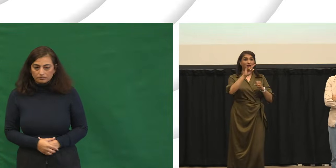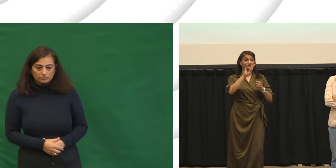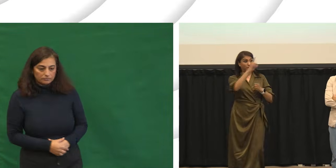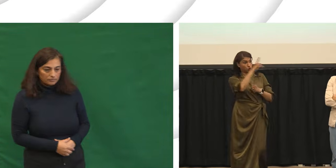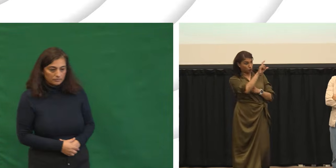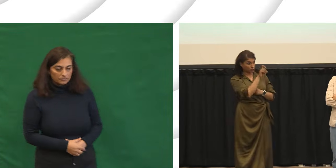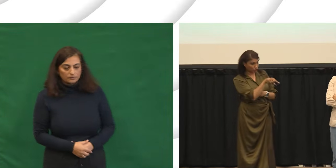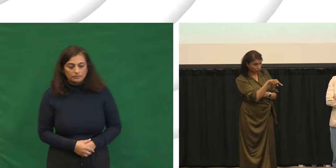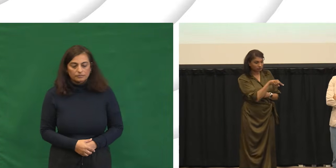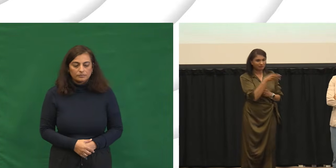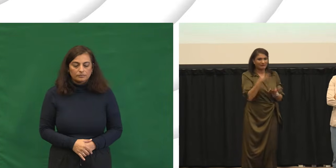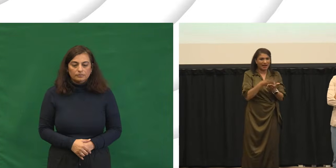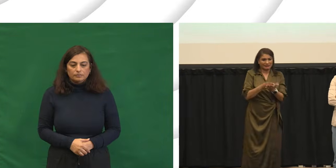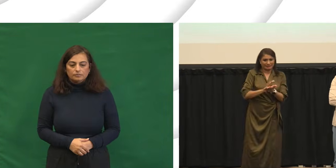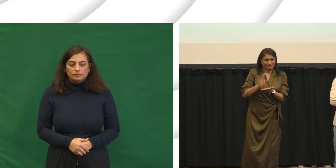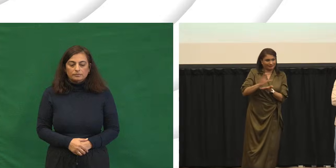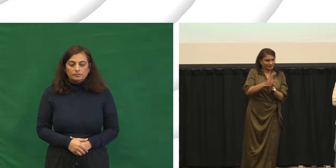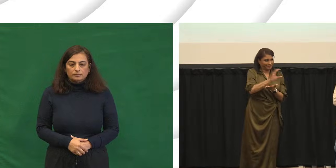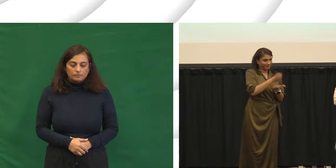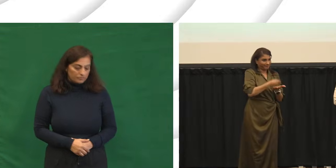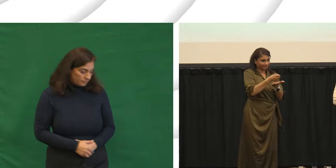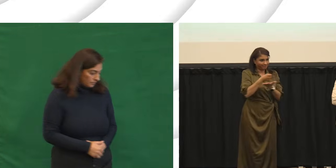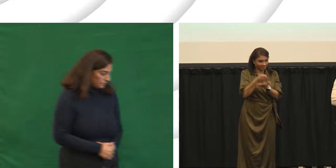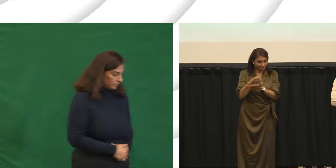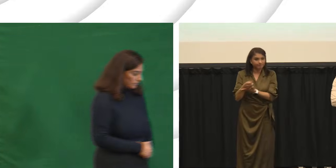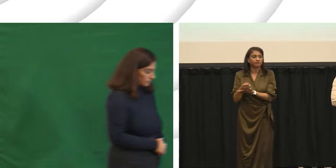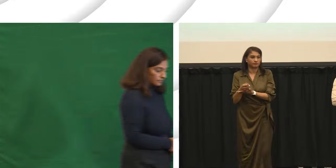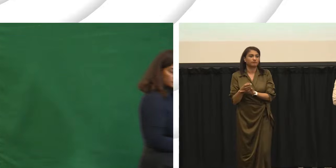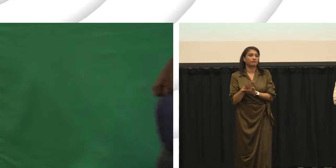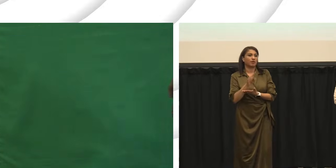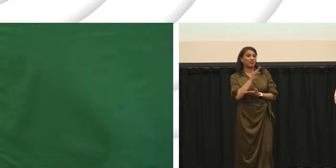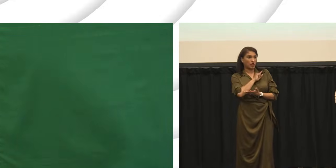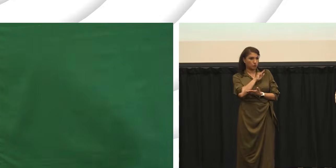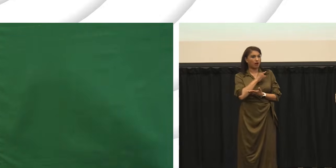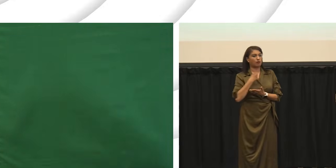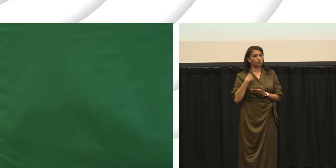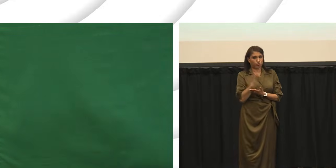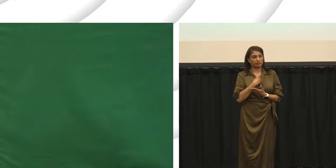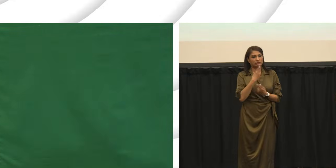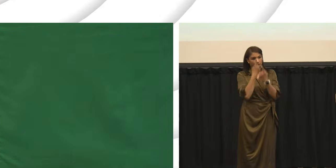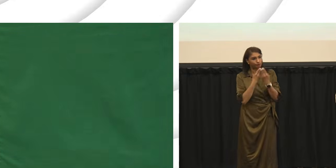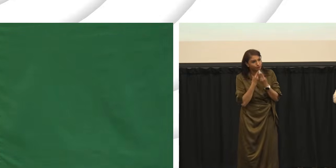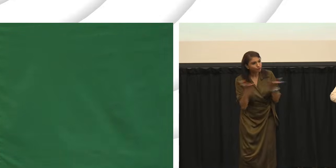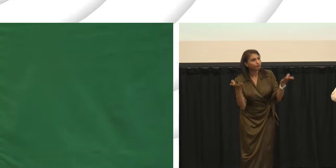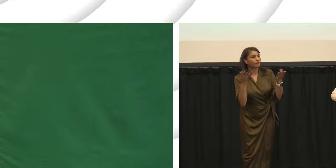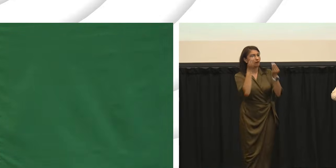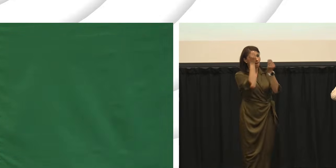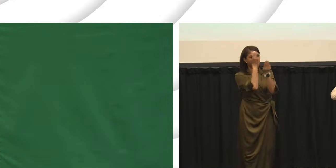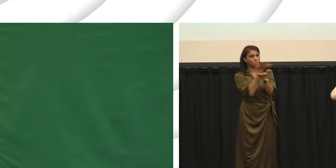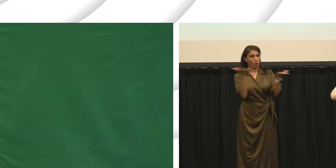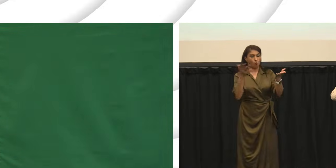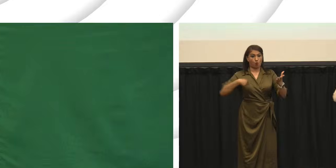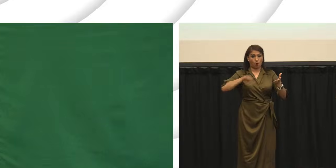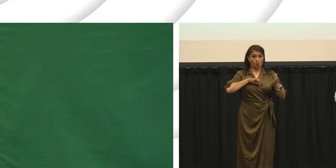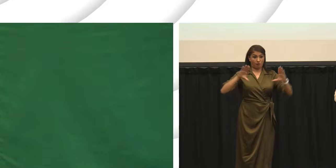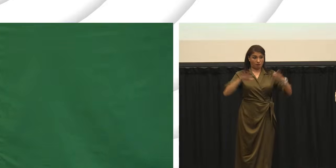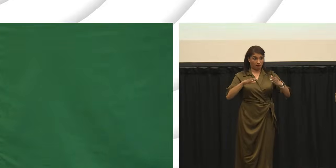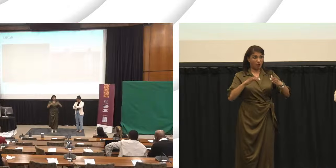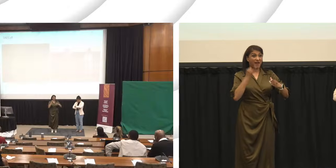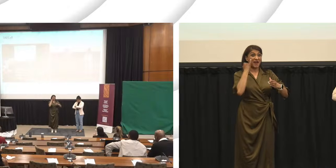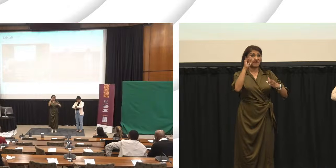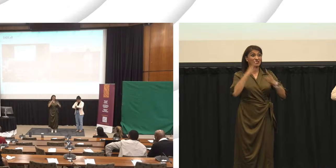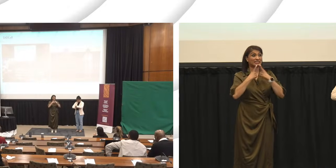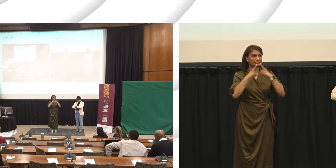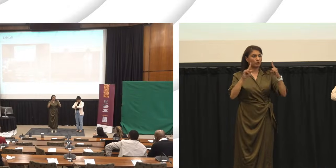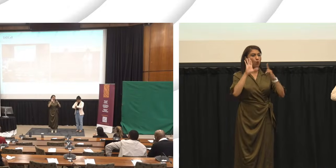Okay. The first question is a funding related question. This is why we